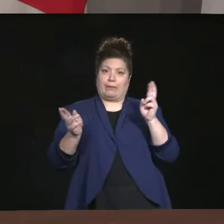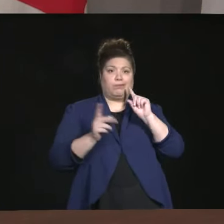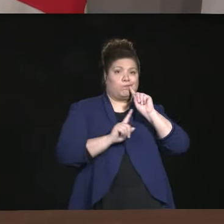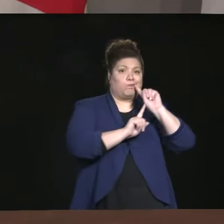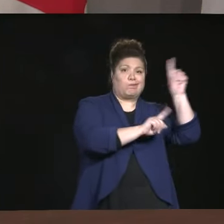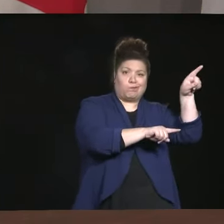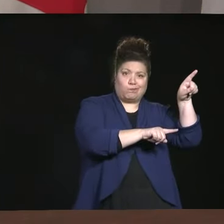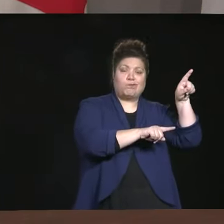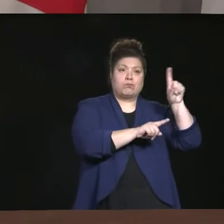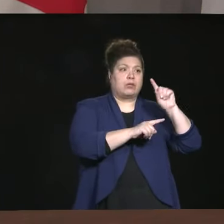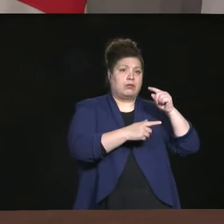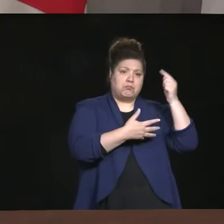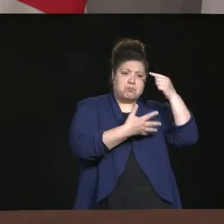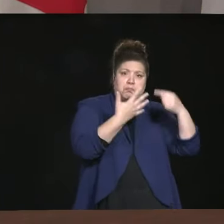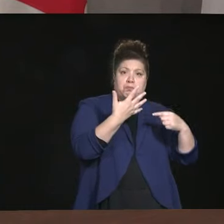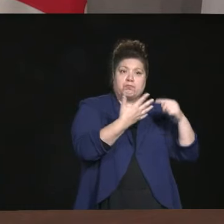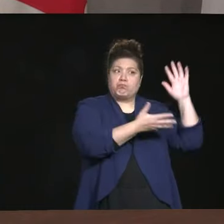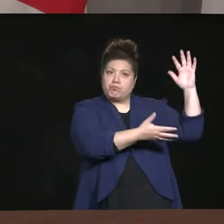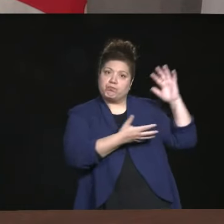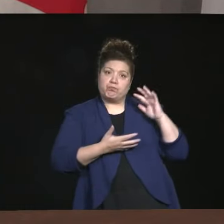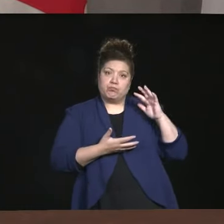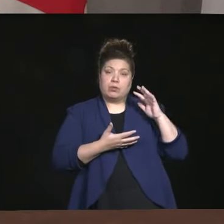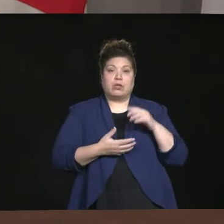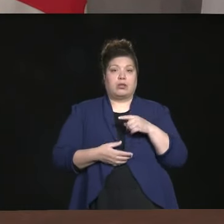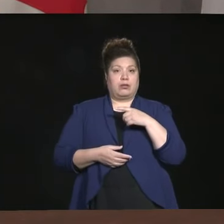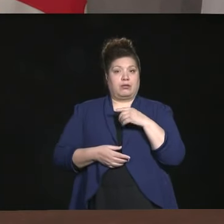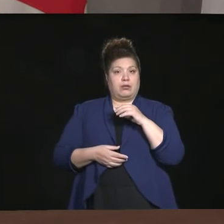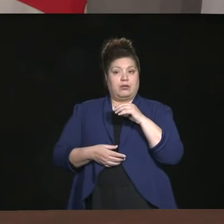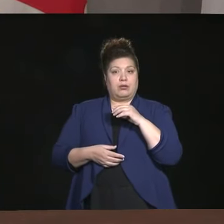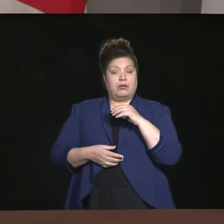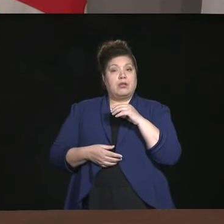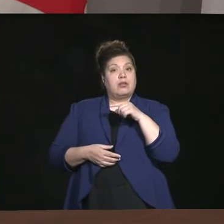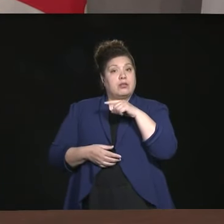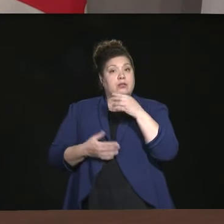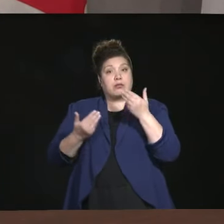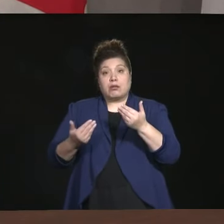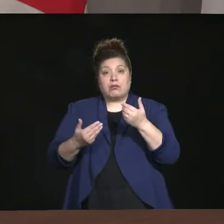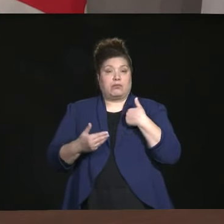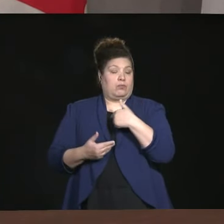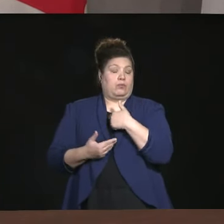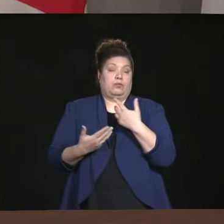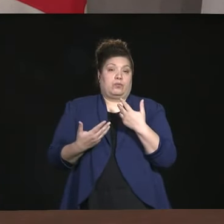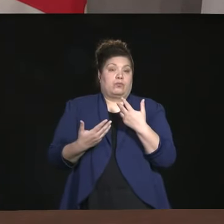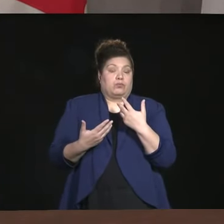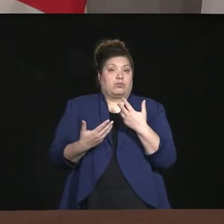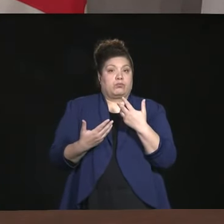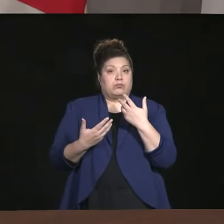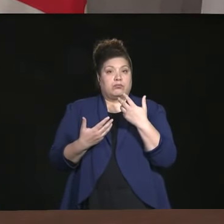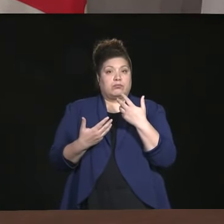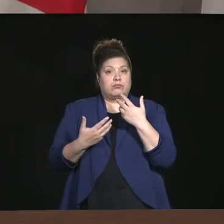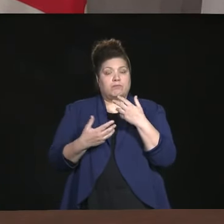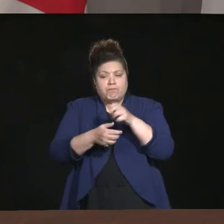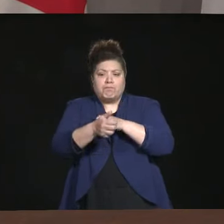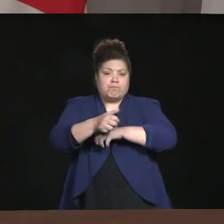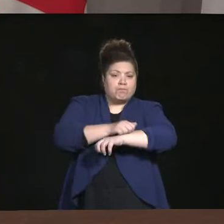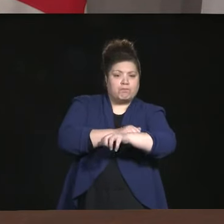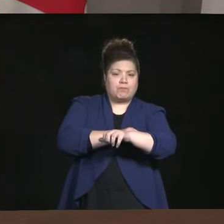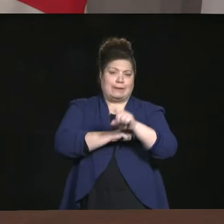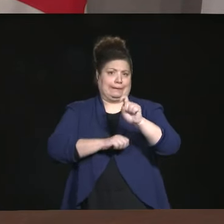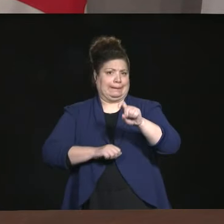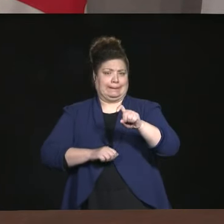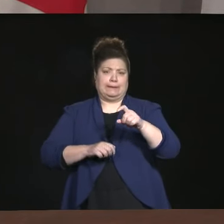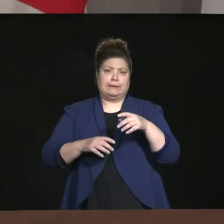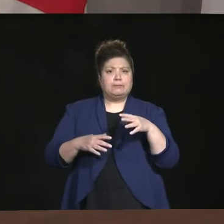la Santé. Extraordinary measures are required in these extraordinary times to limit the spread